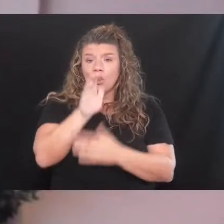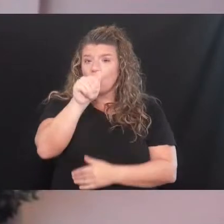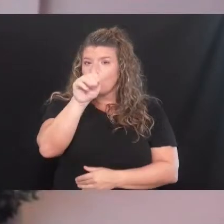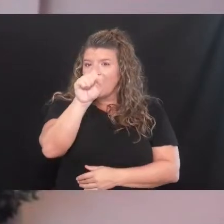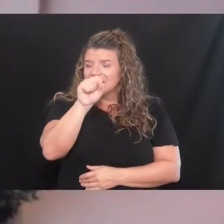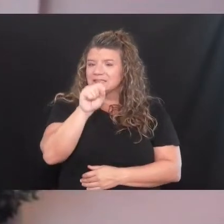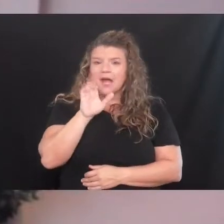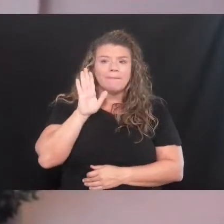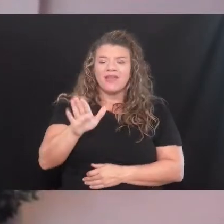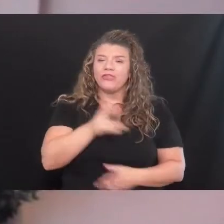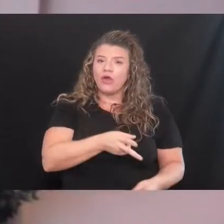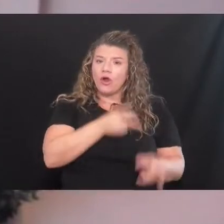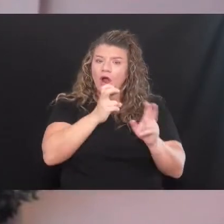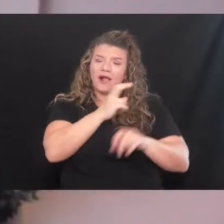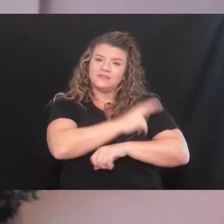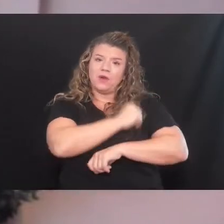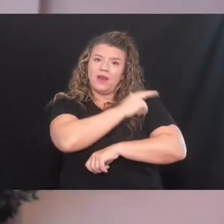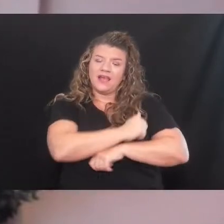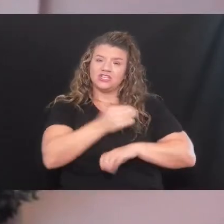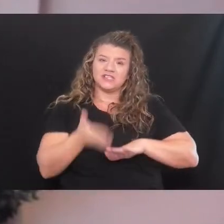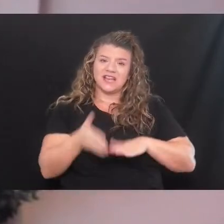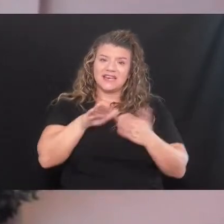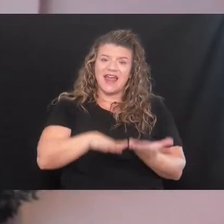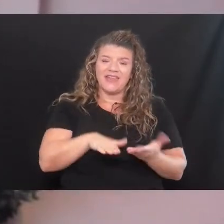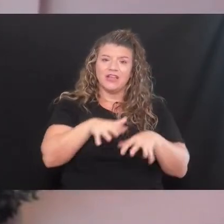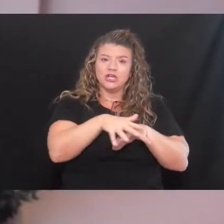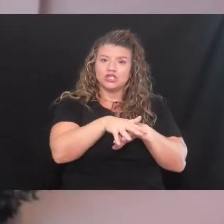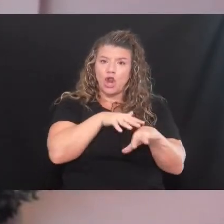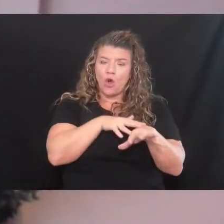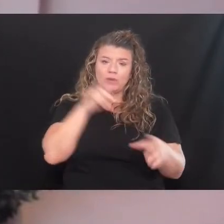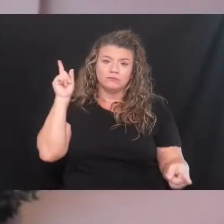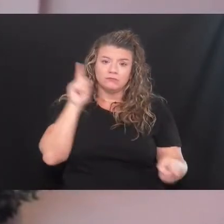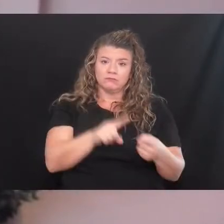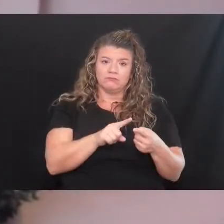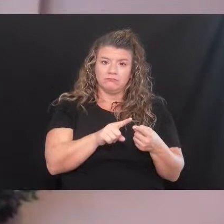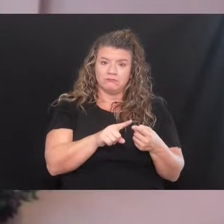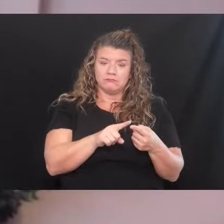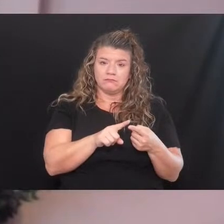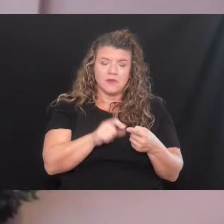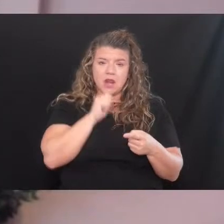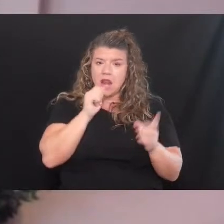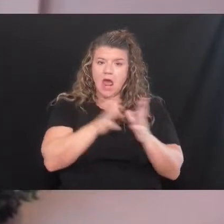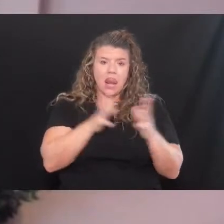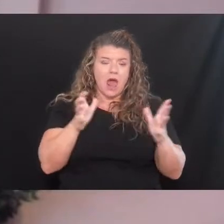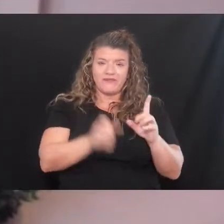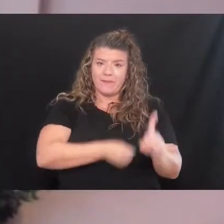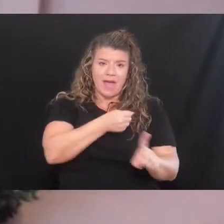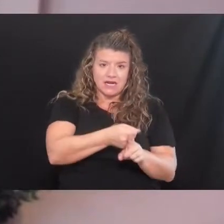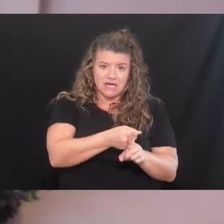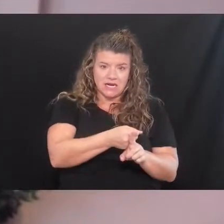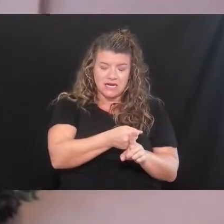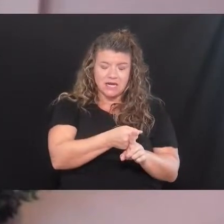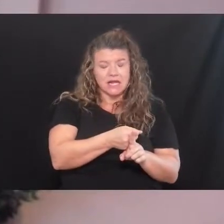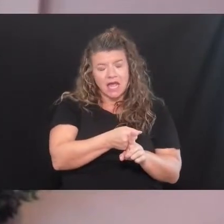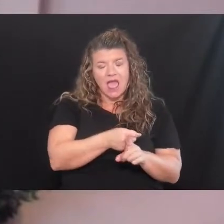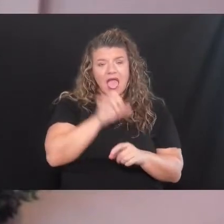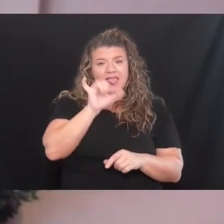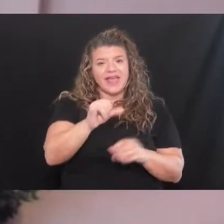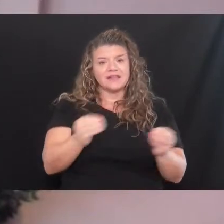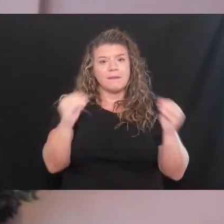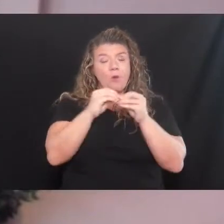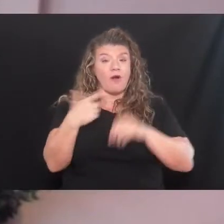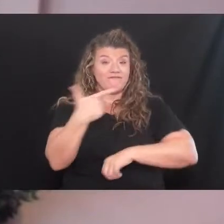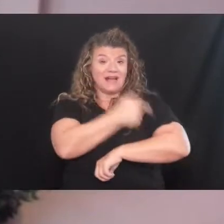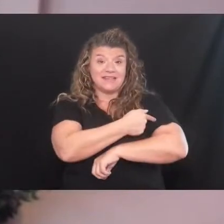slower rate of hospitalizations and very relatively small impact on death, which is a much more vaccinated